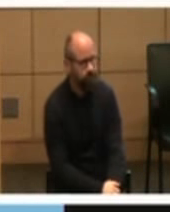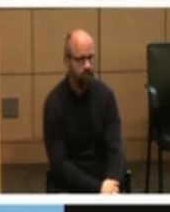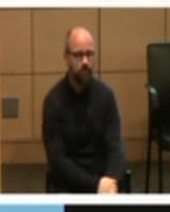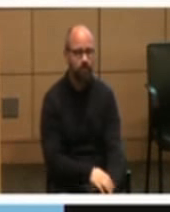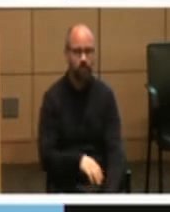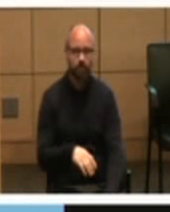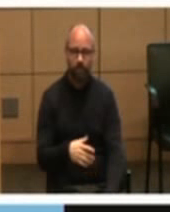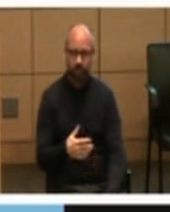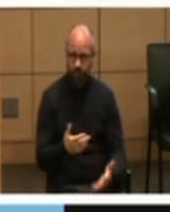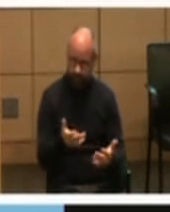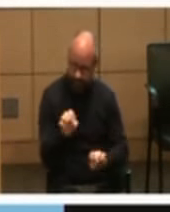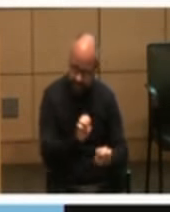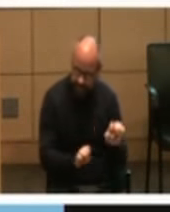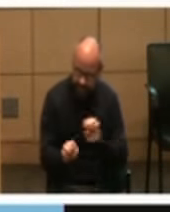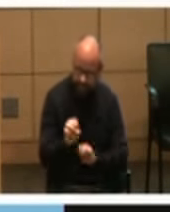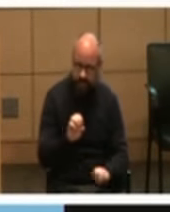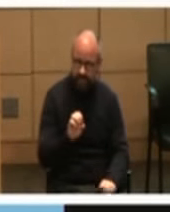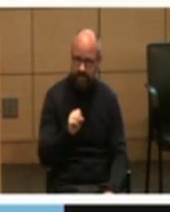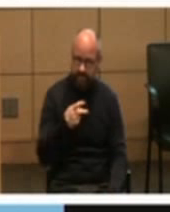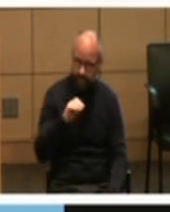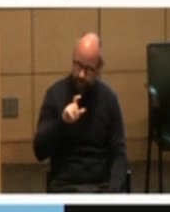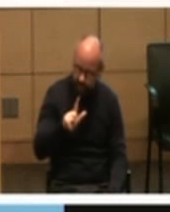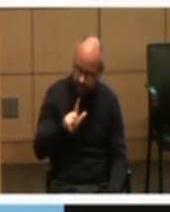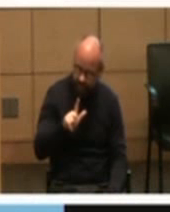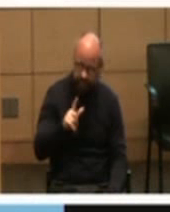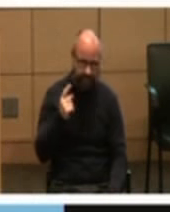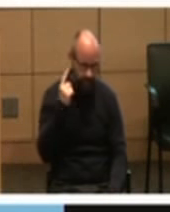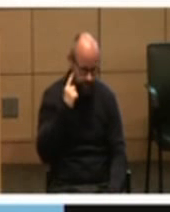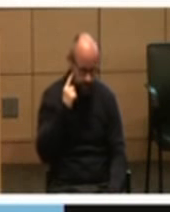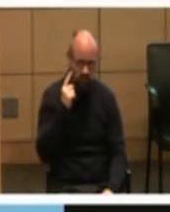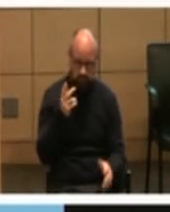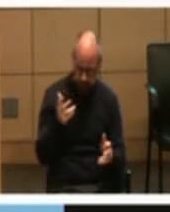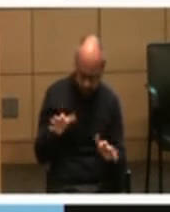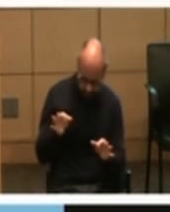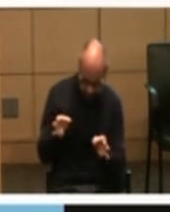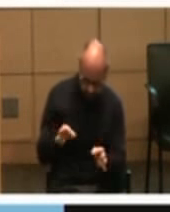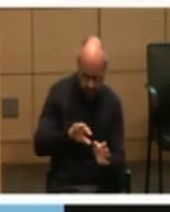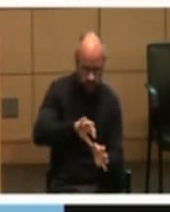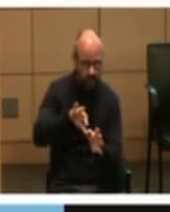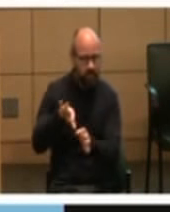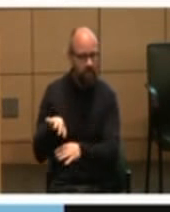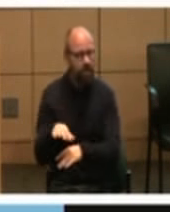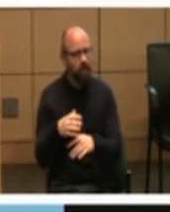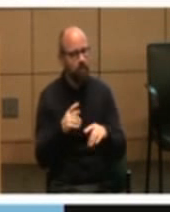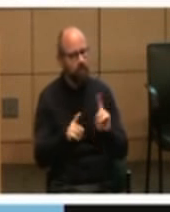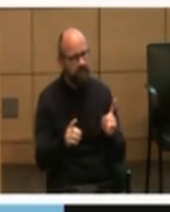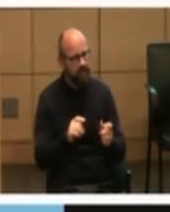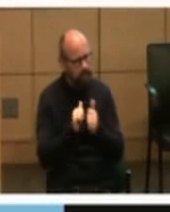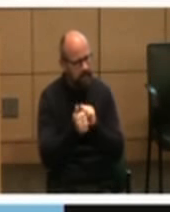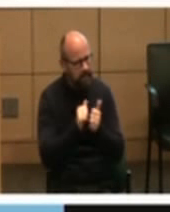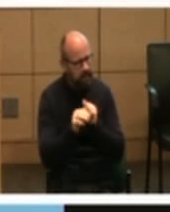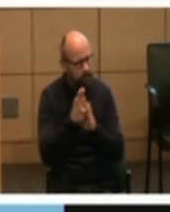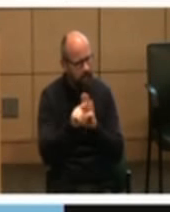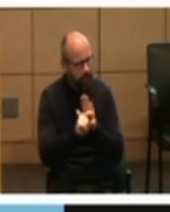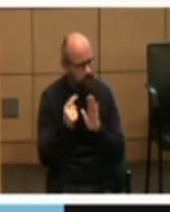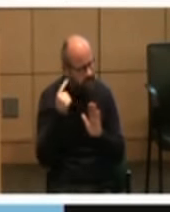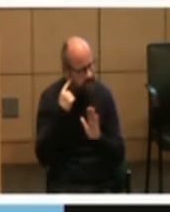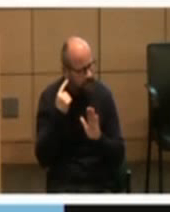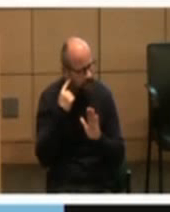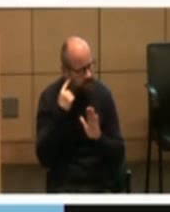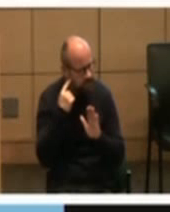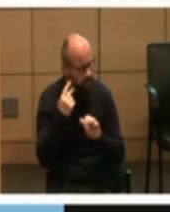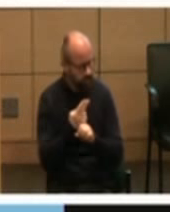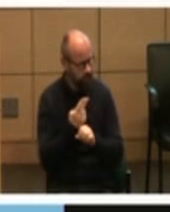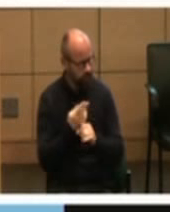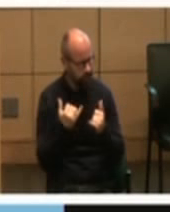assessment for these children. But another limitation that I mentioned was that these competing background sounds that we use right now are